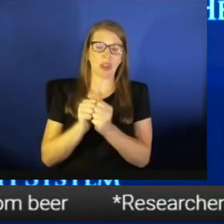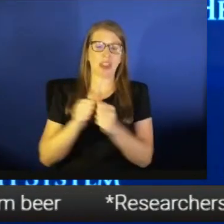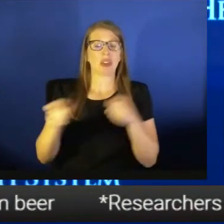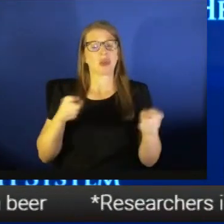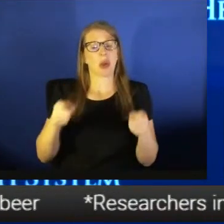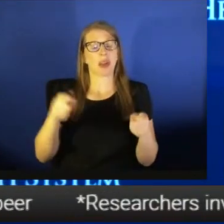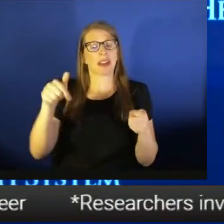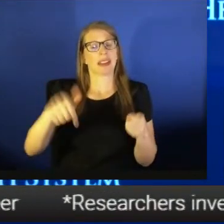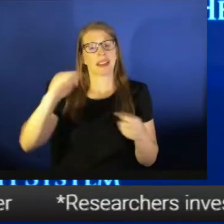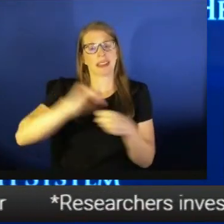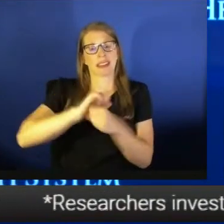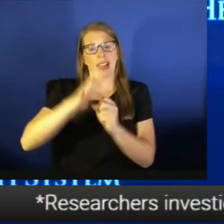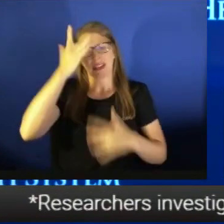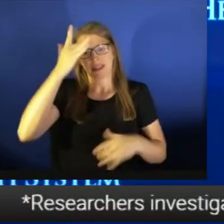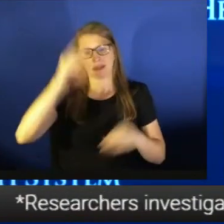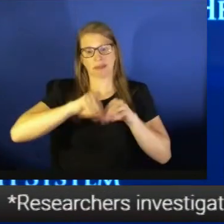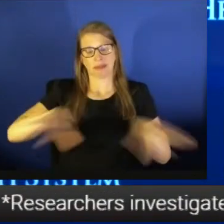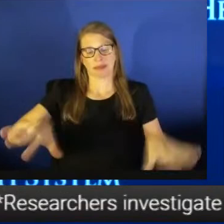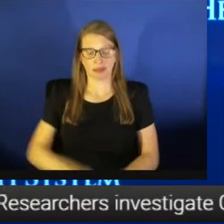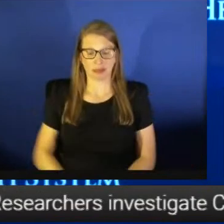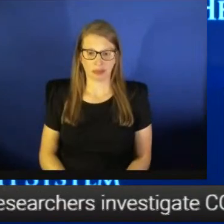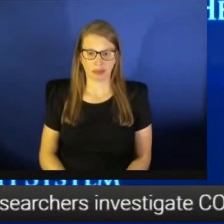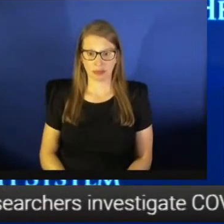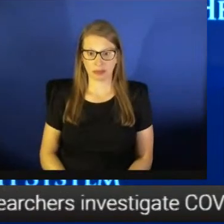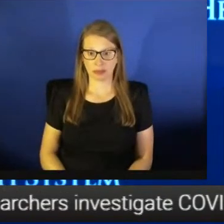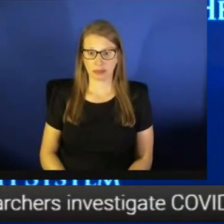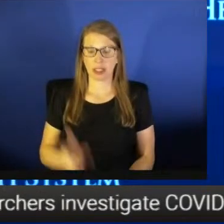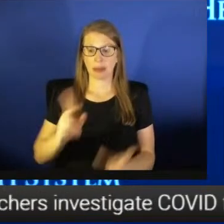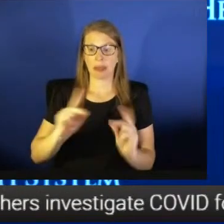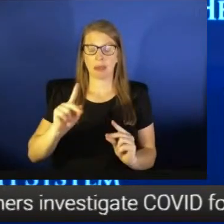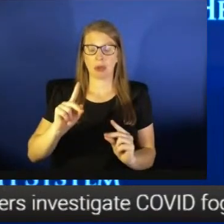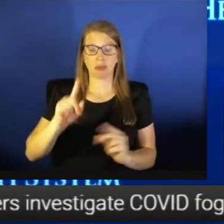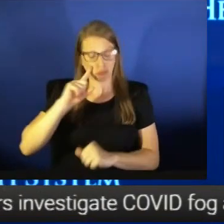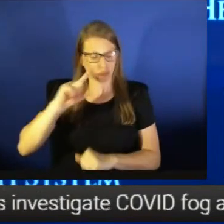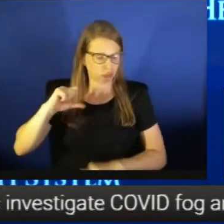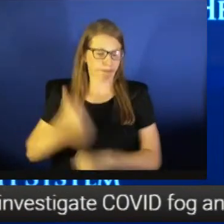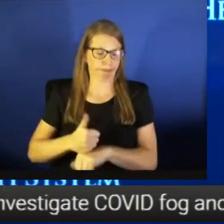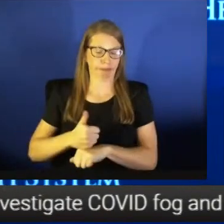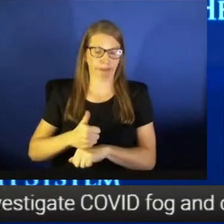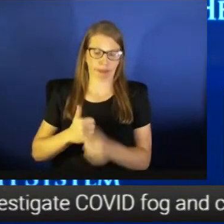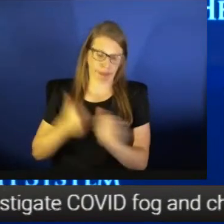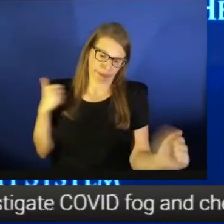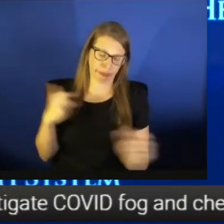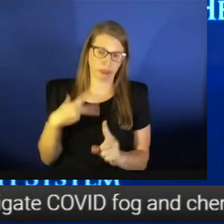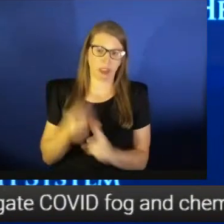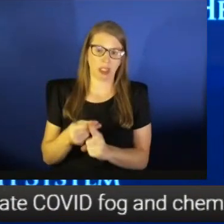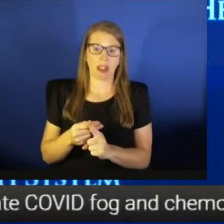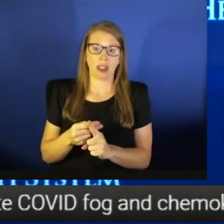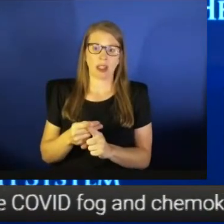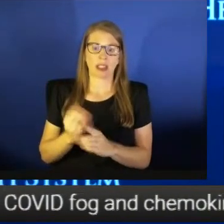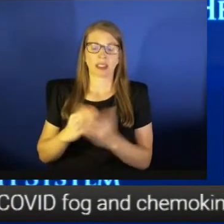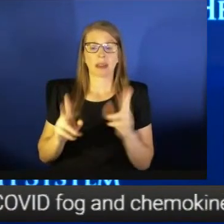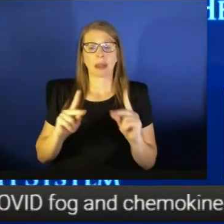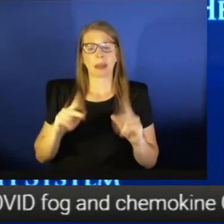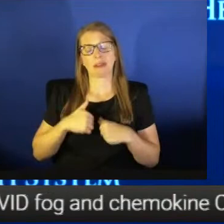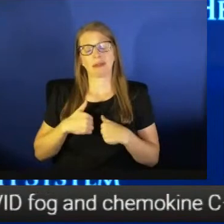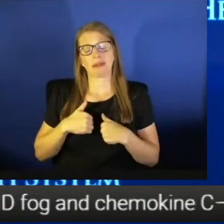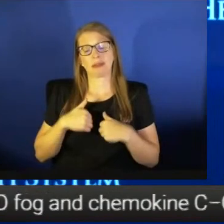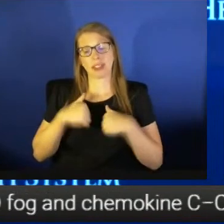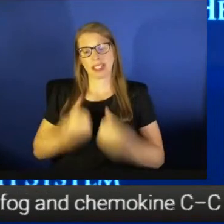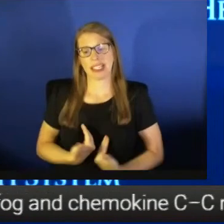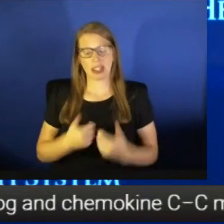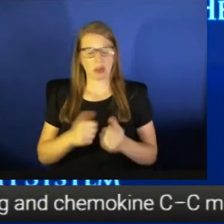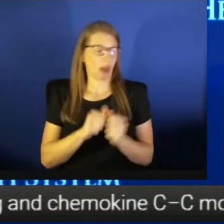those people that are hardly against the vaccines are individuals that are kind of tired, fatigued with the efforts that we've had